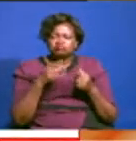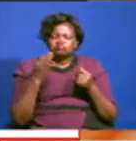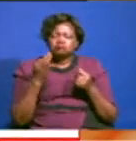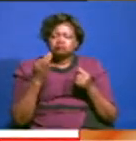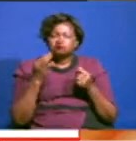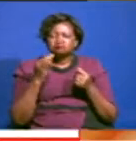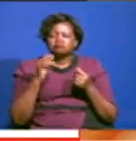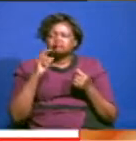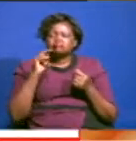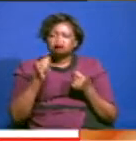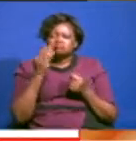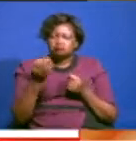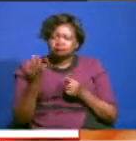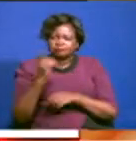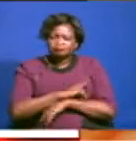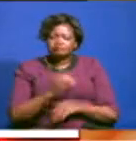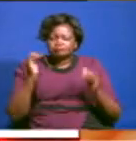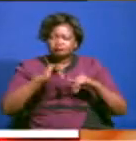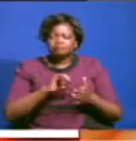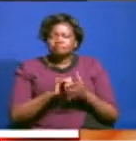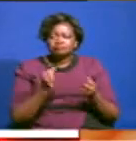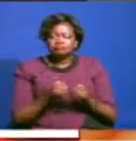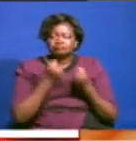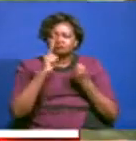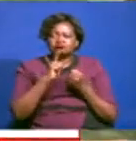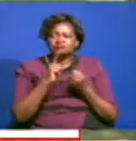is taking place in Nairobi with an update.